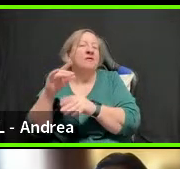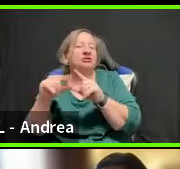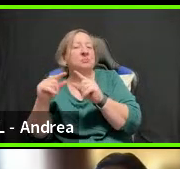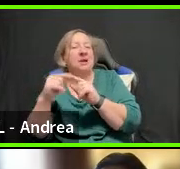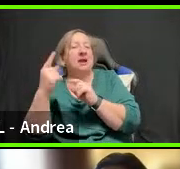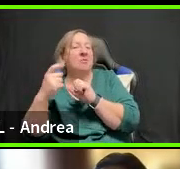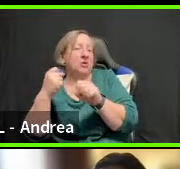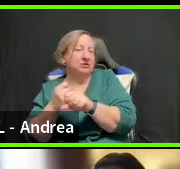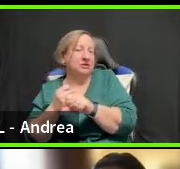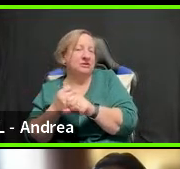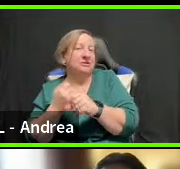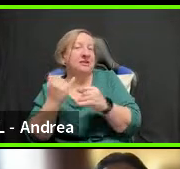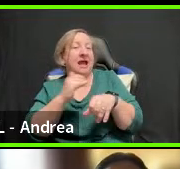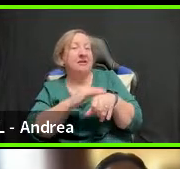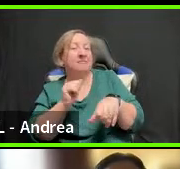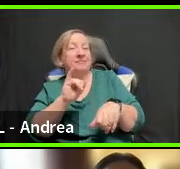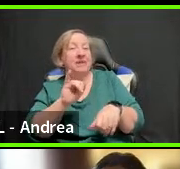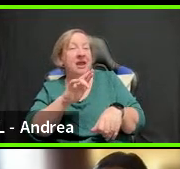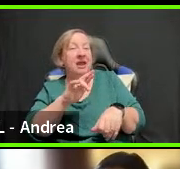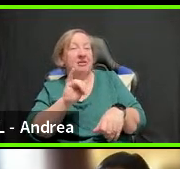Irina.